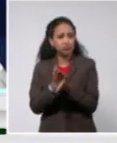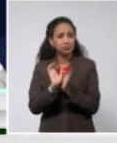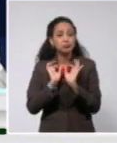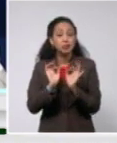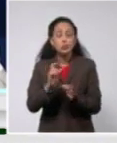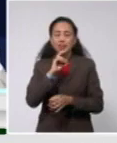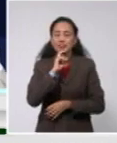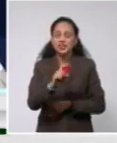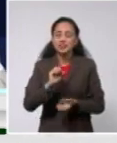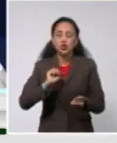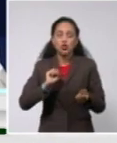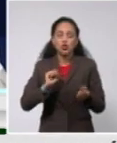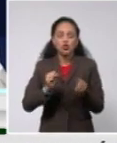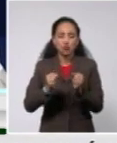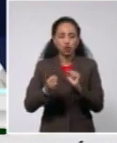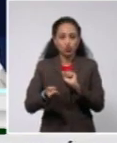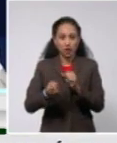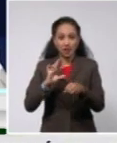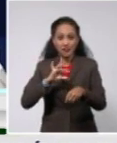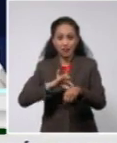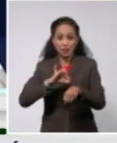are over the age of 60.